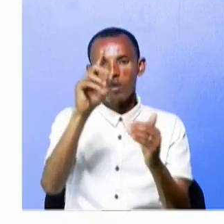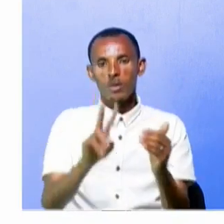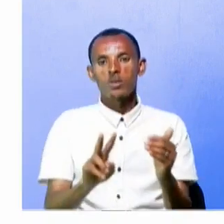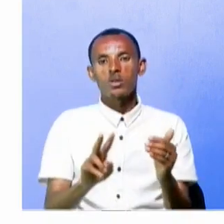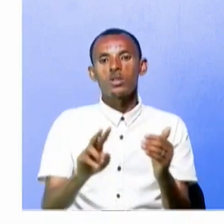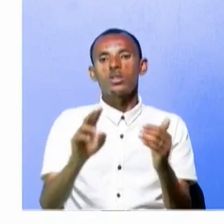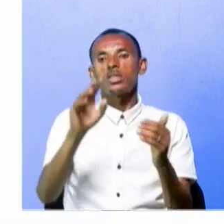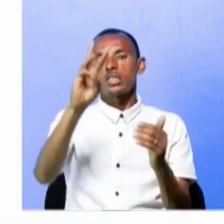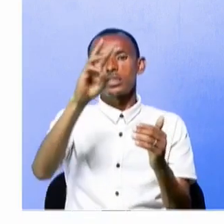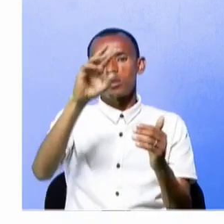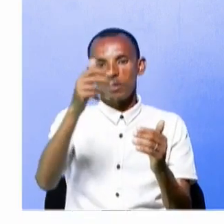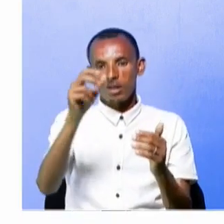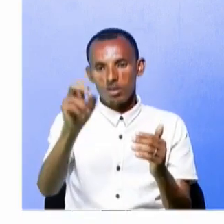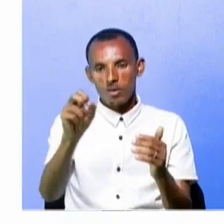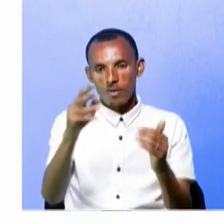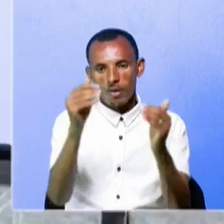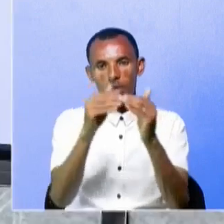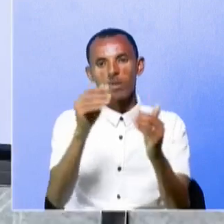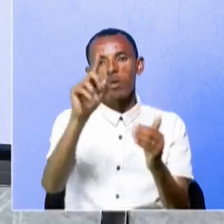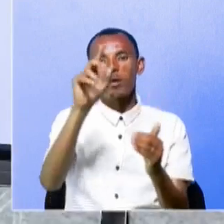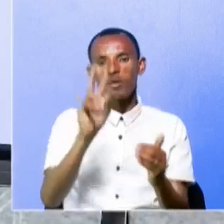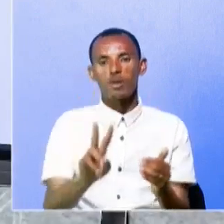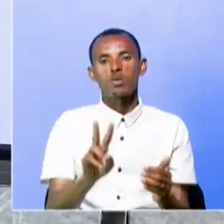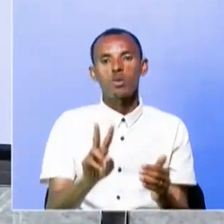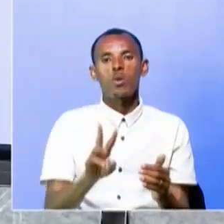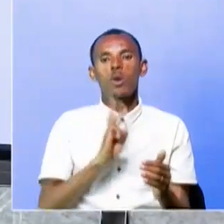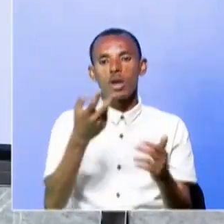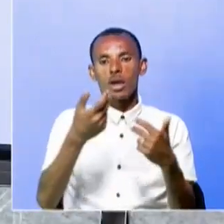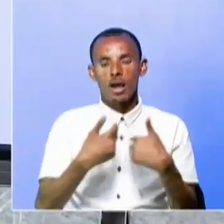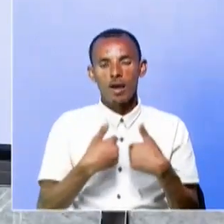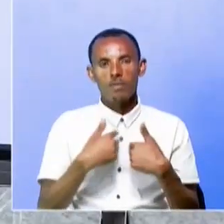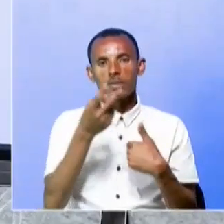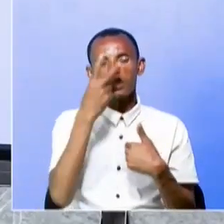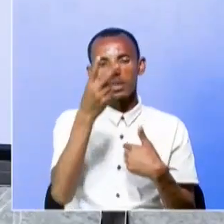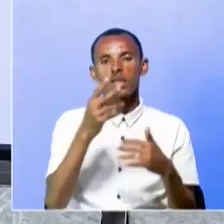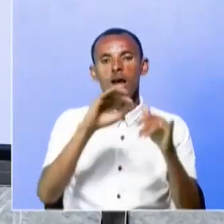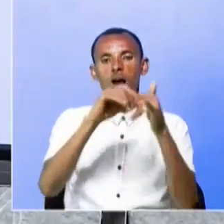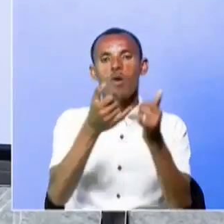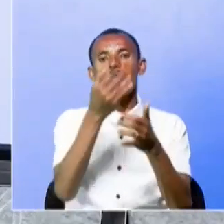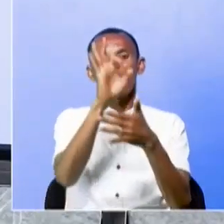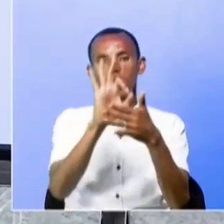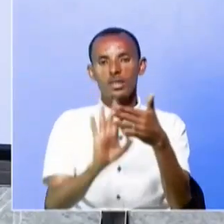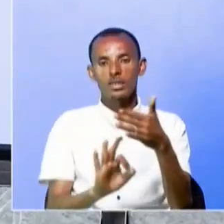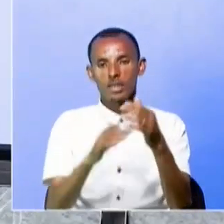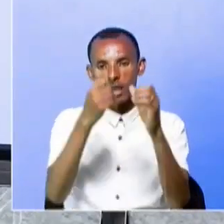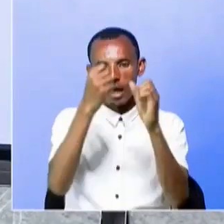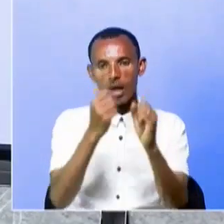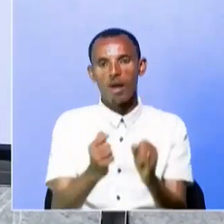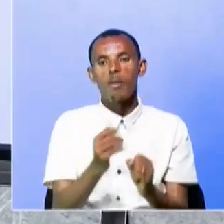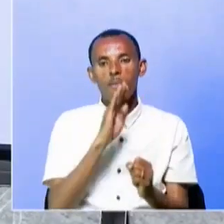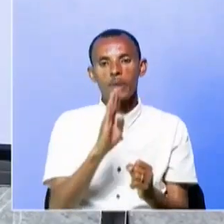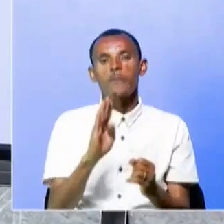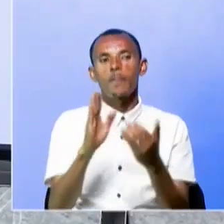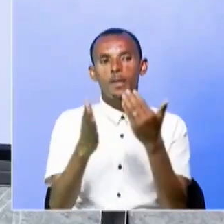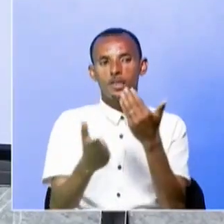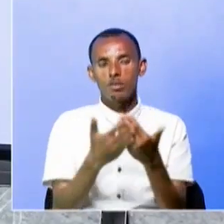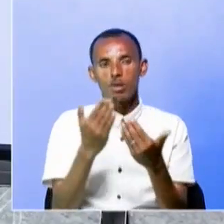also 1/2, okay? We have seen how fractions can be simplified in